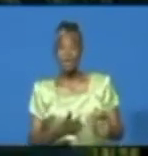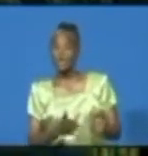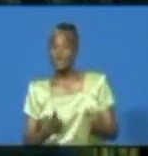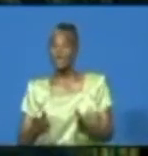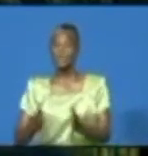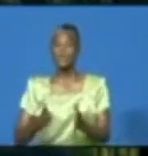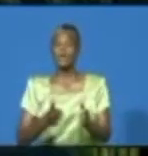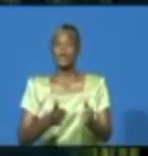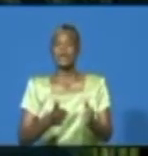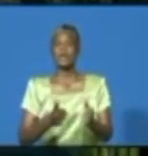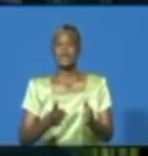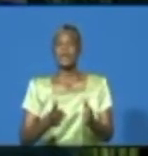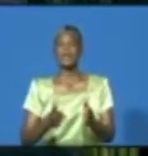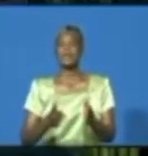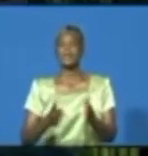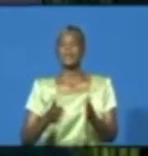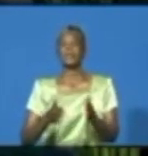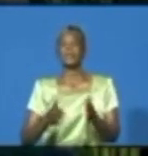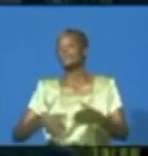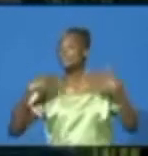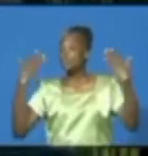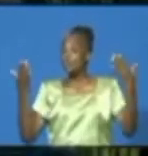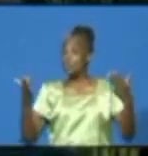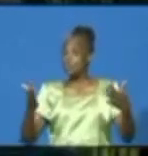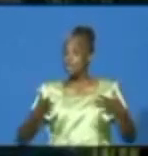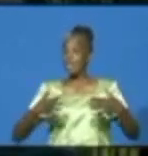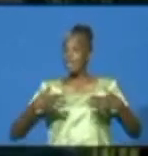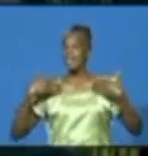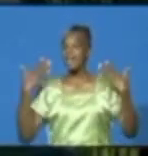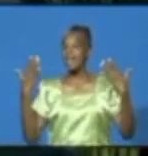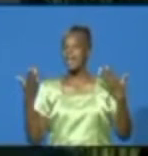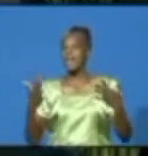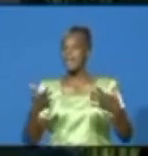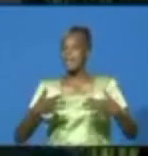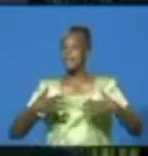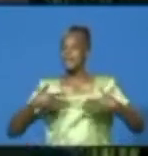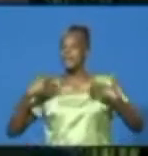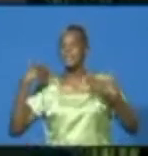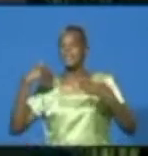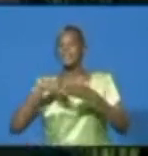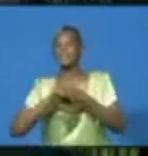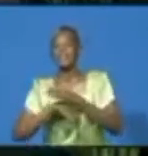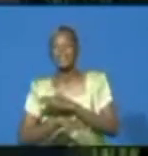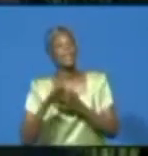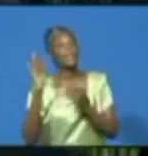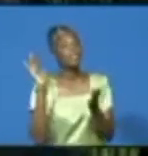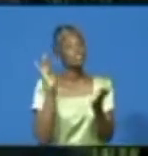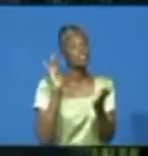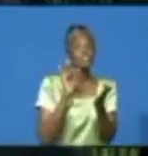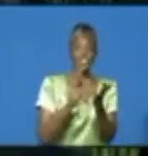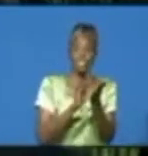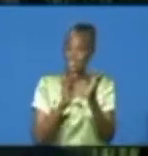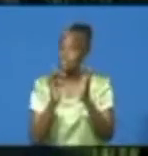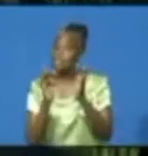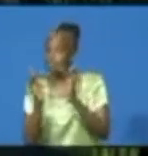a polluted fountain. But we are drinking from a purified fountain.